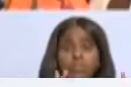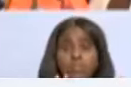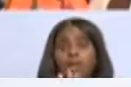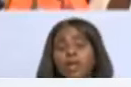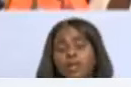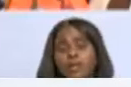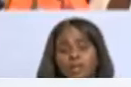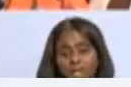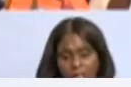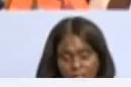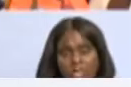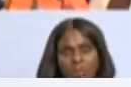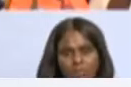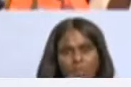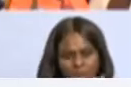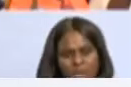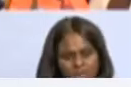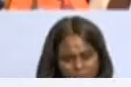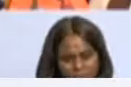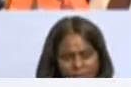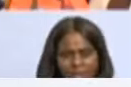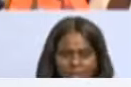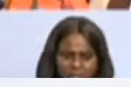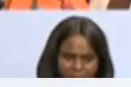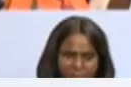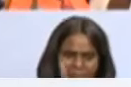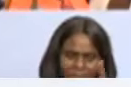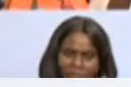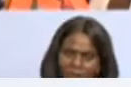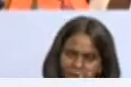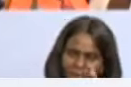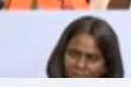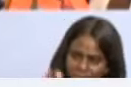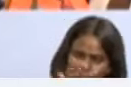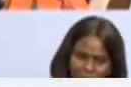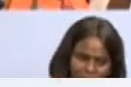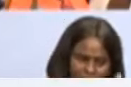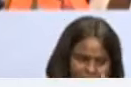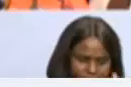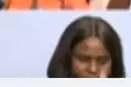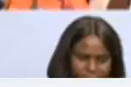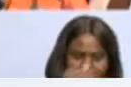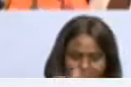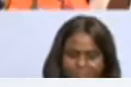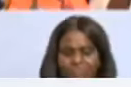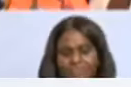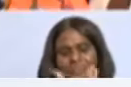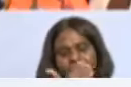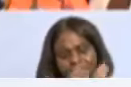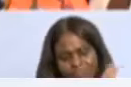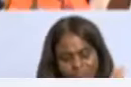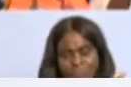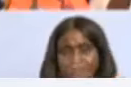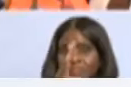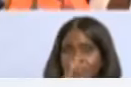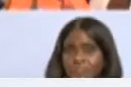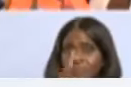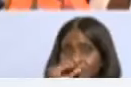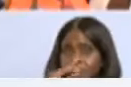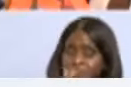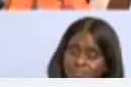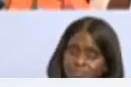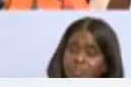are equal on course in empowering our people through the decentralization agenda. Madam Speaker,